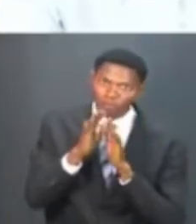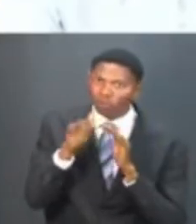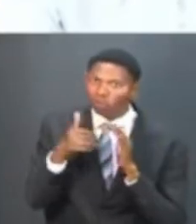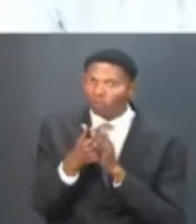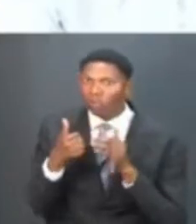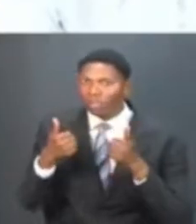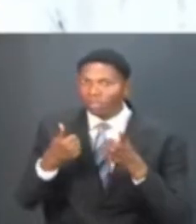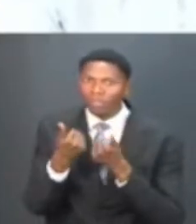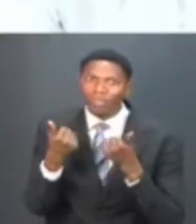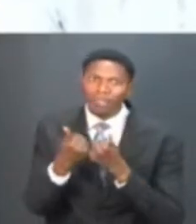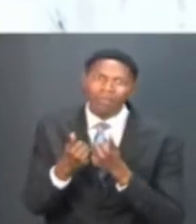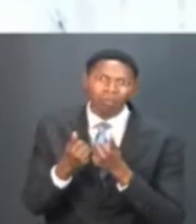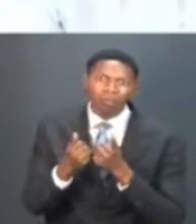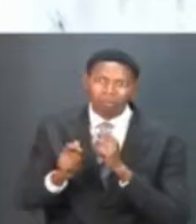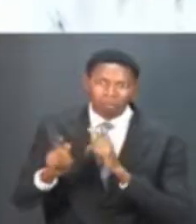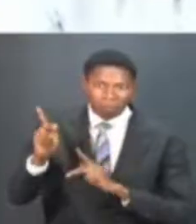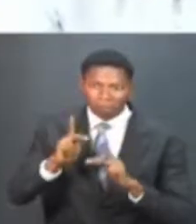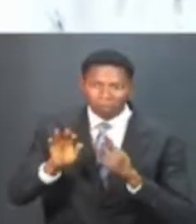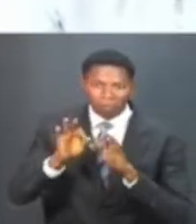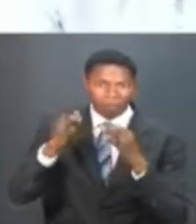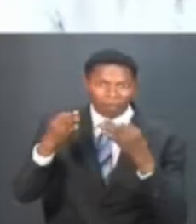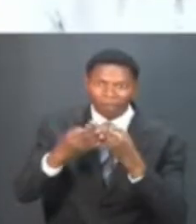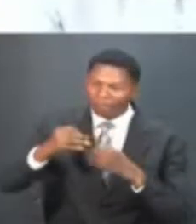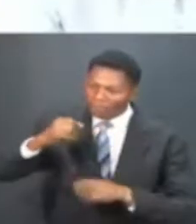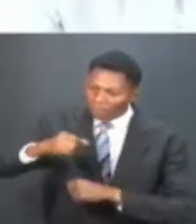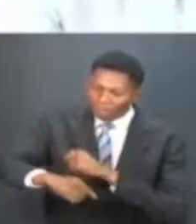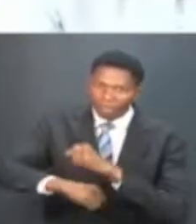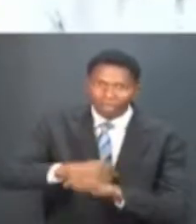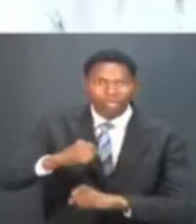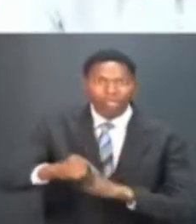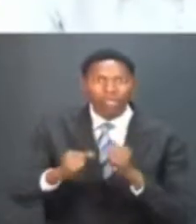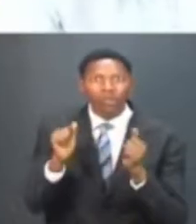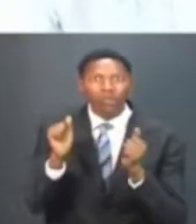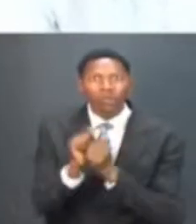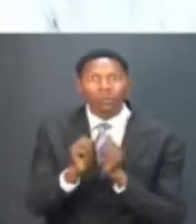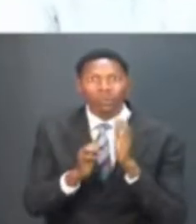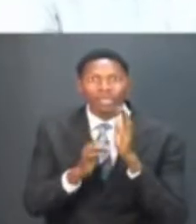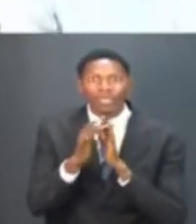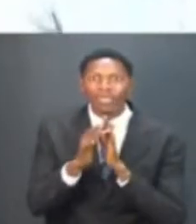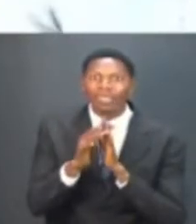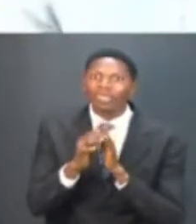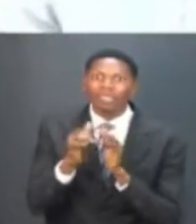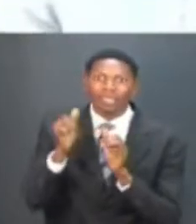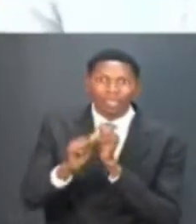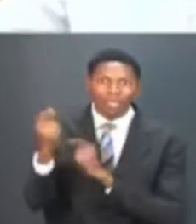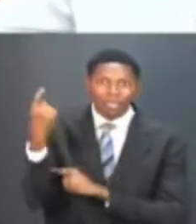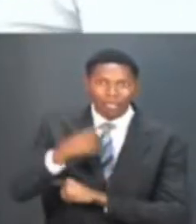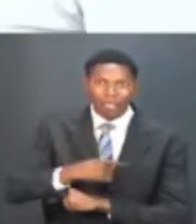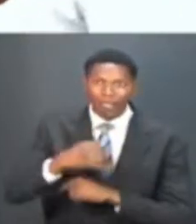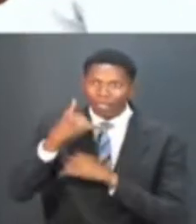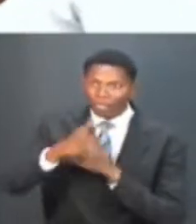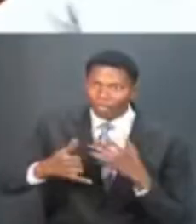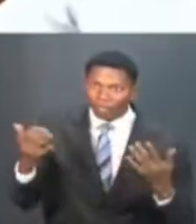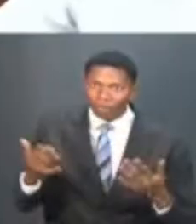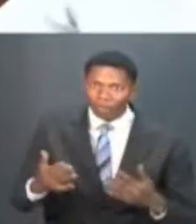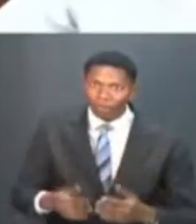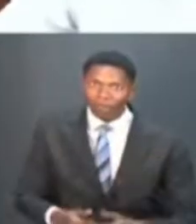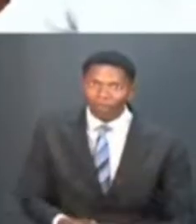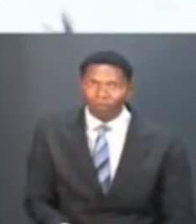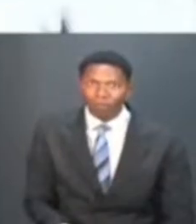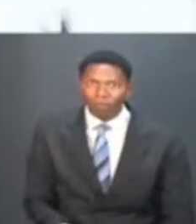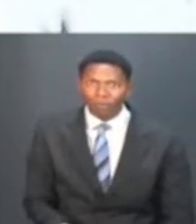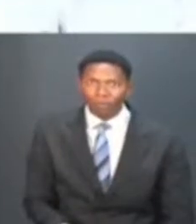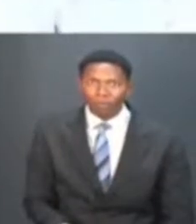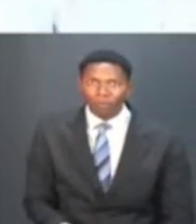challenges patients and families are struggling with cancers daily in this country. Mr. Speaker,